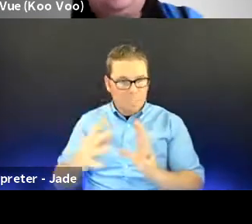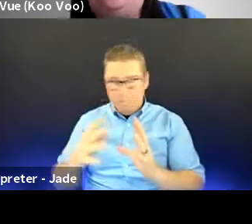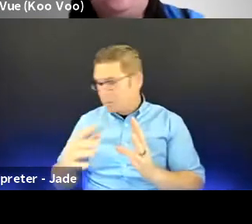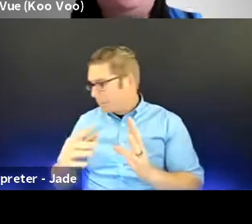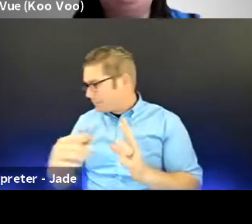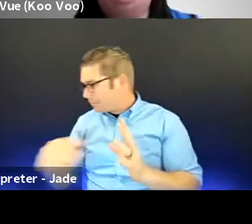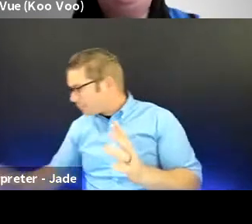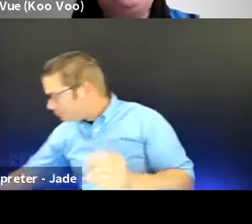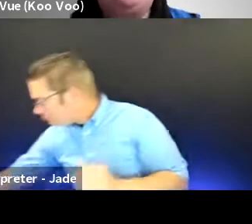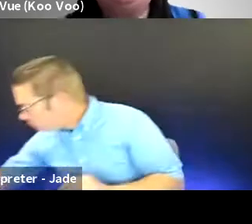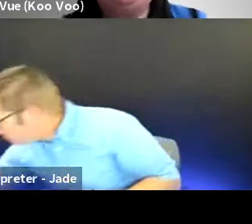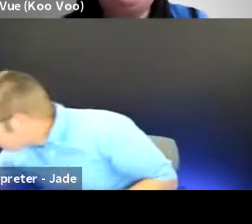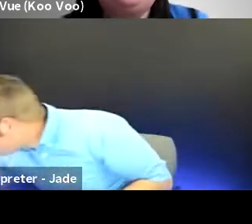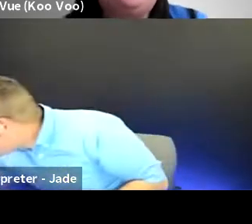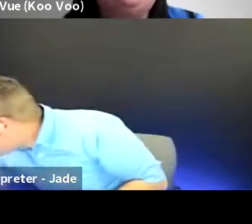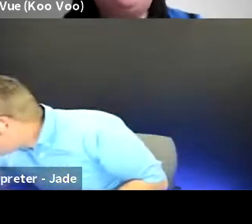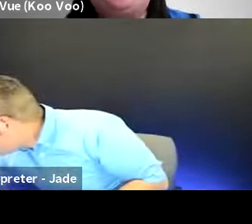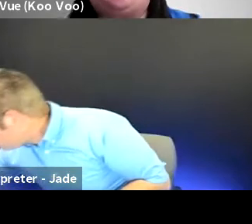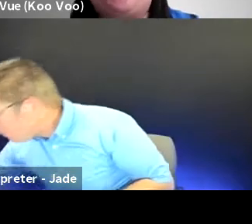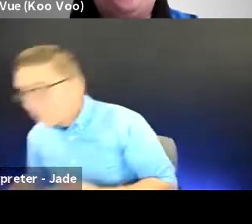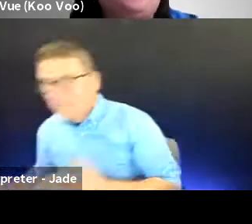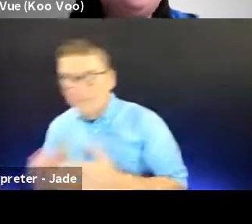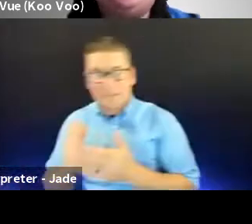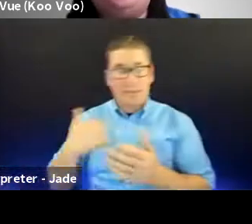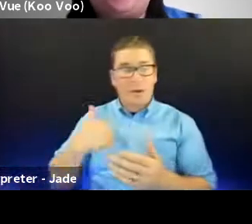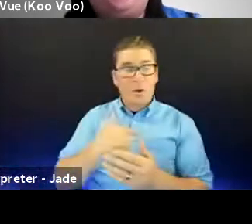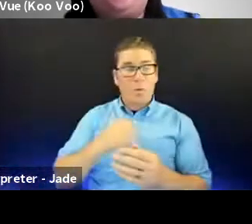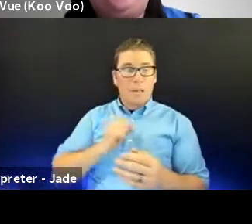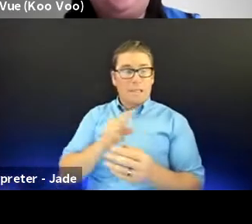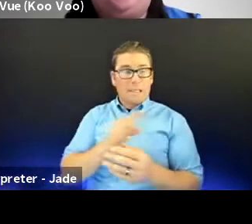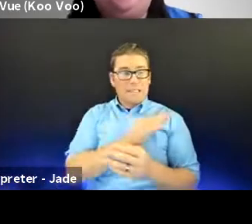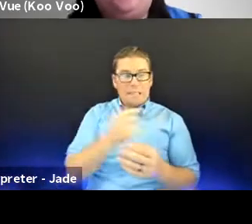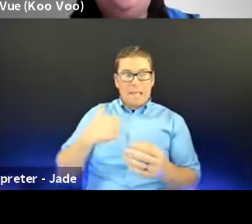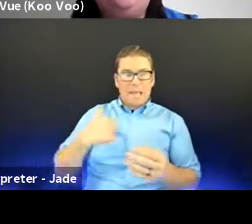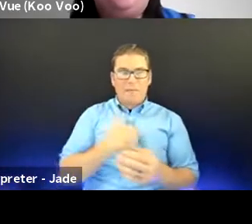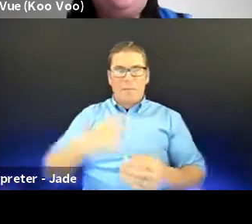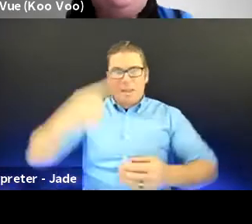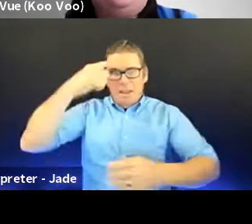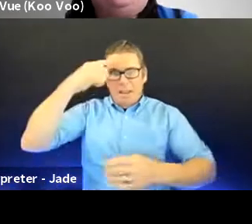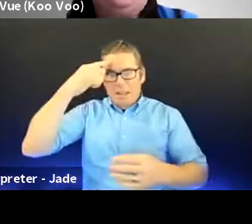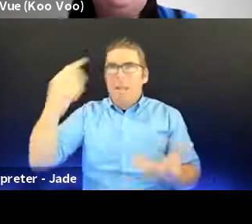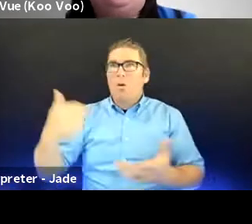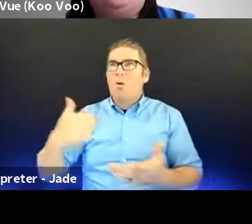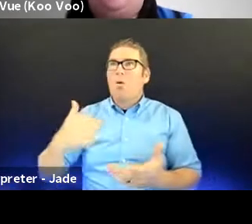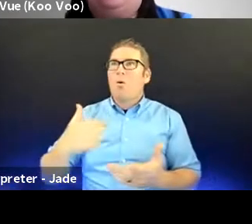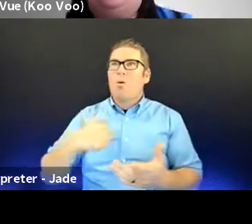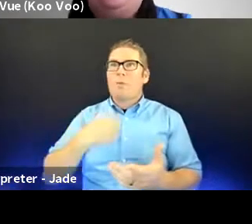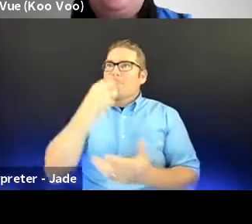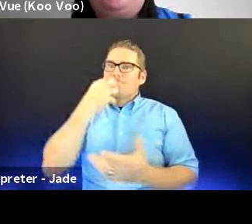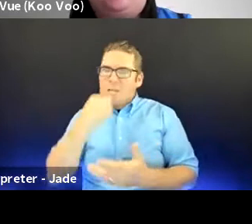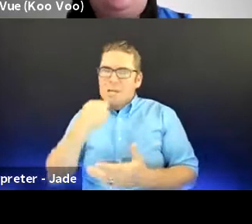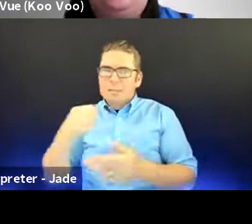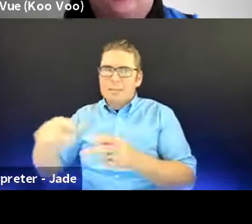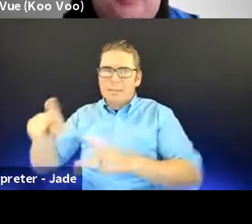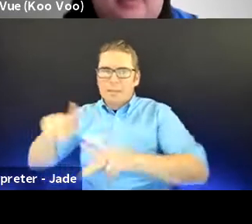We say like, I love political science, so I wanna impart all this stuff about the government to you. But from a student's perspective, they